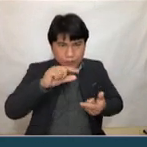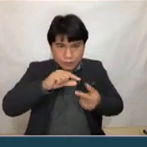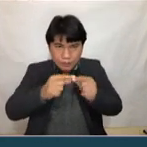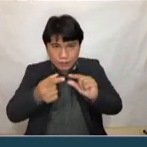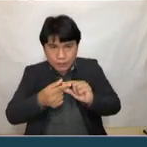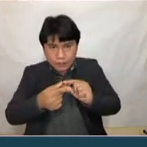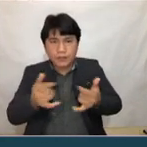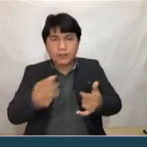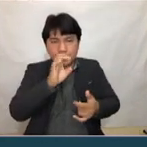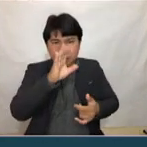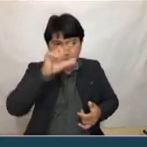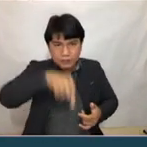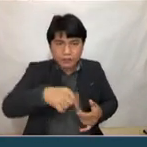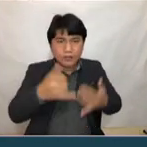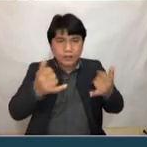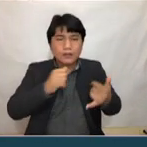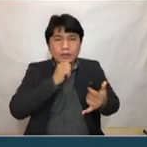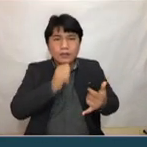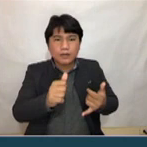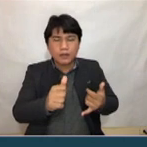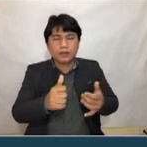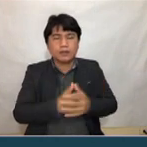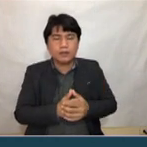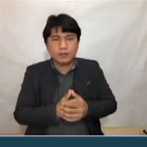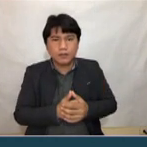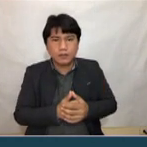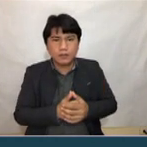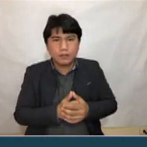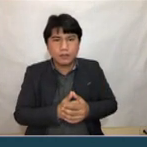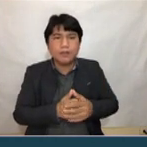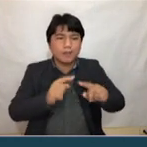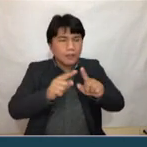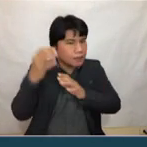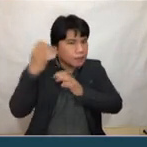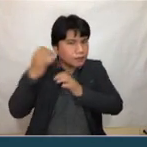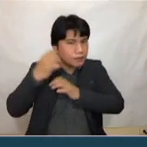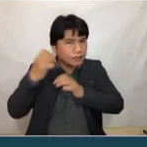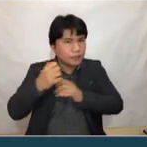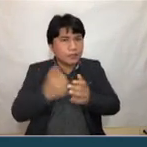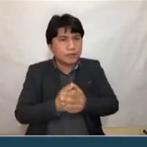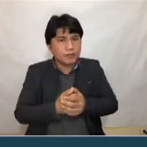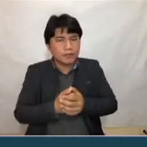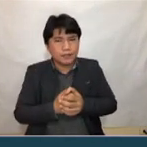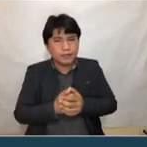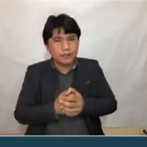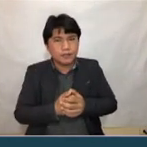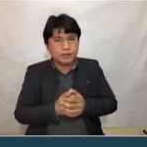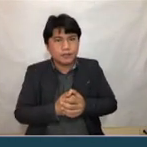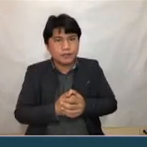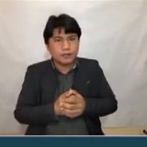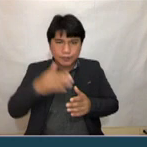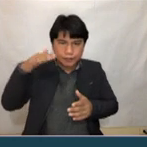ECQ, is not going to be as bad. But we are expecting some really sobering figures. Mm-hmm. Dean, taking